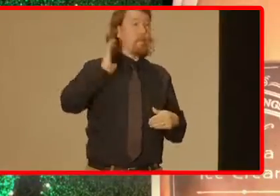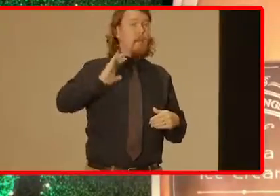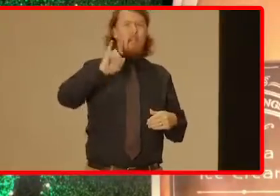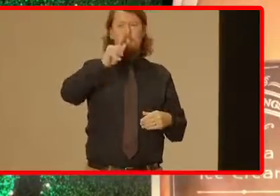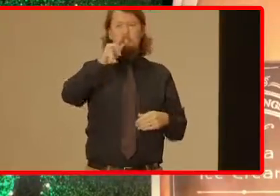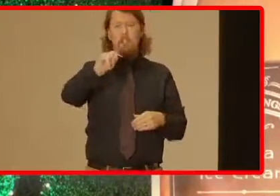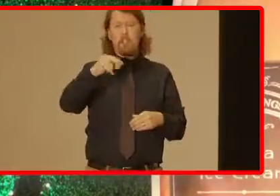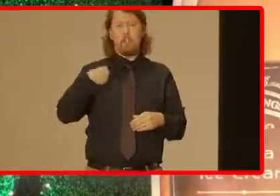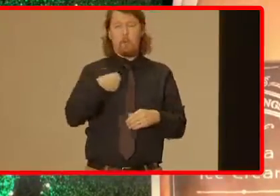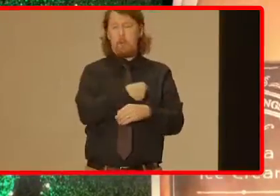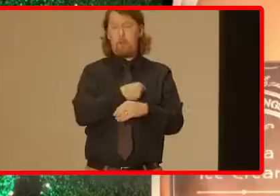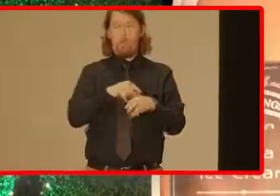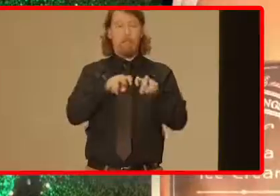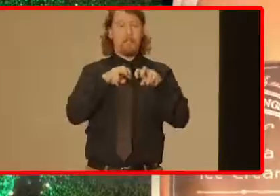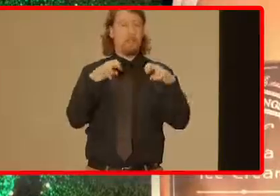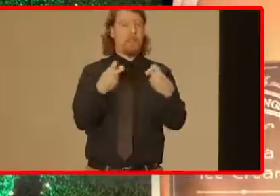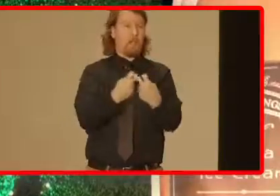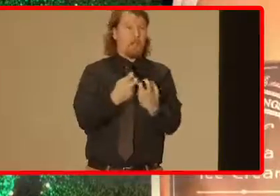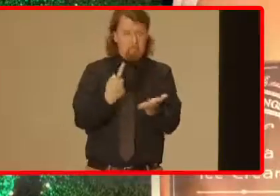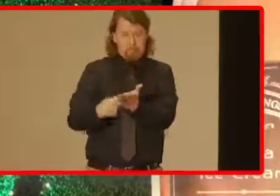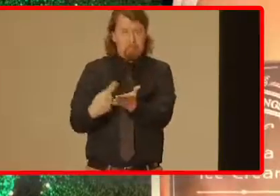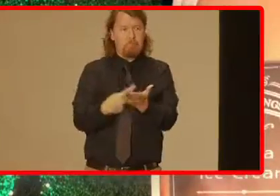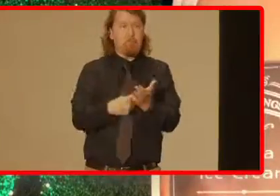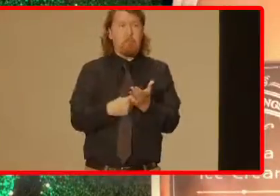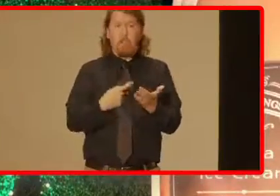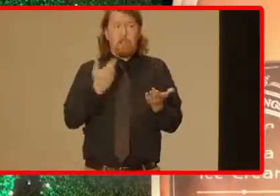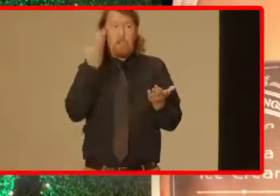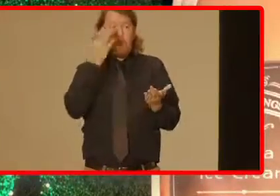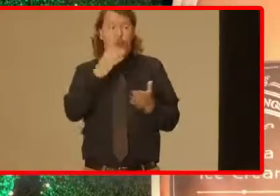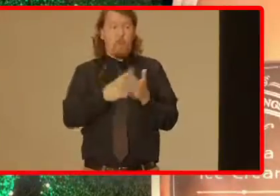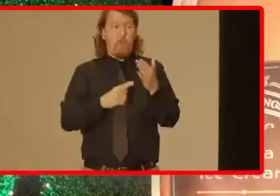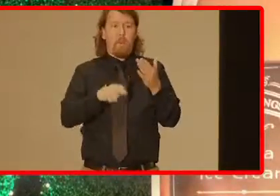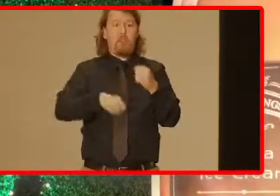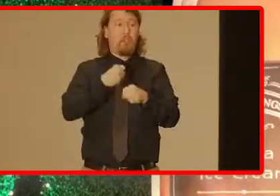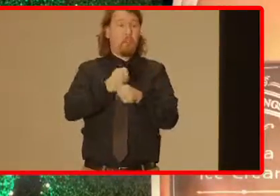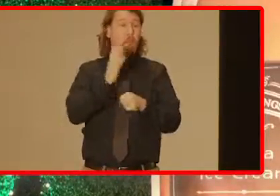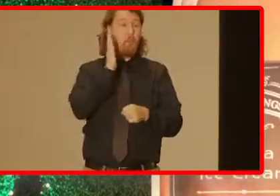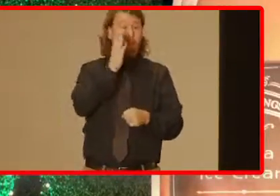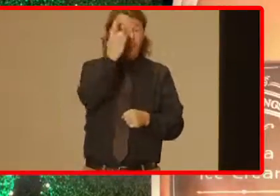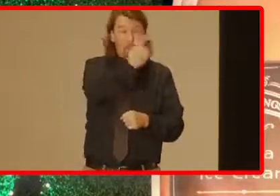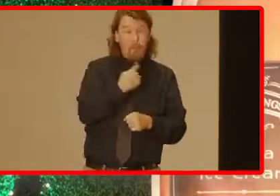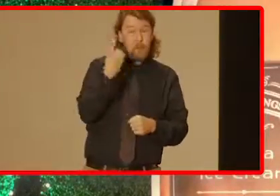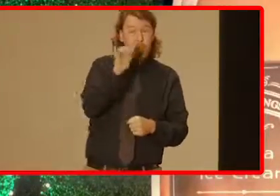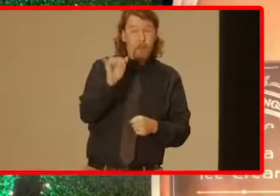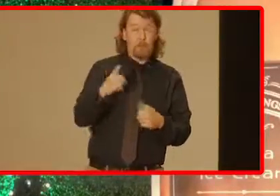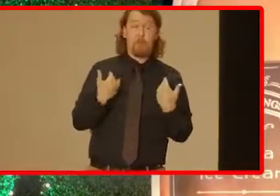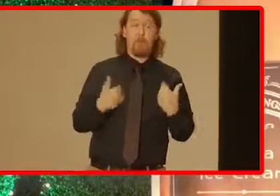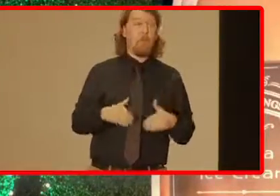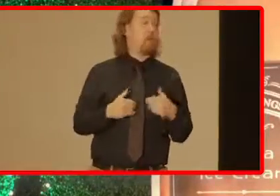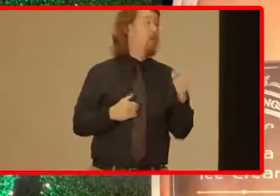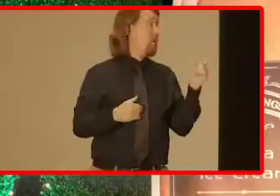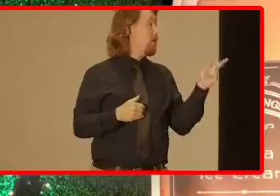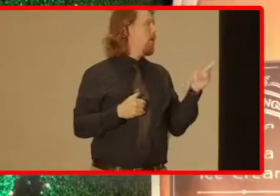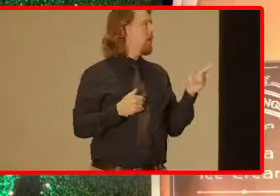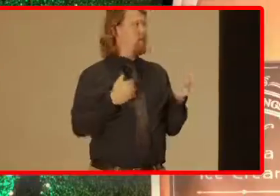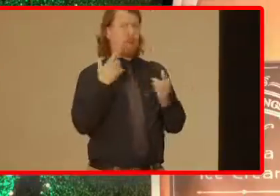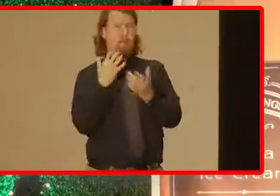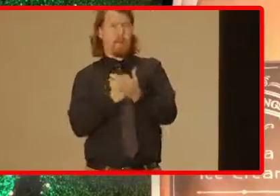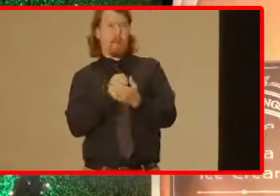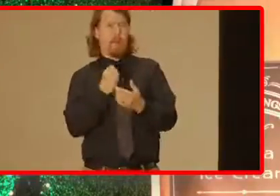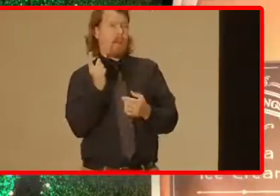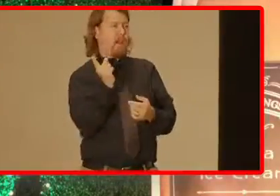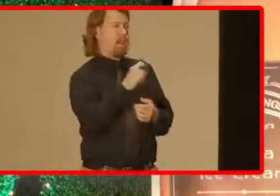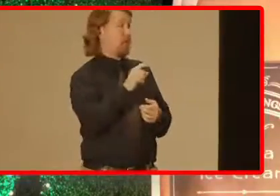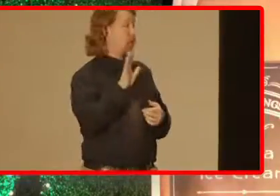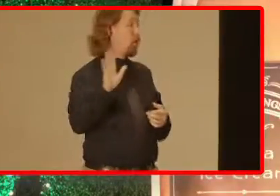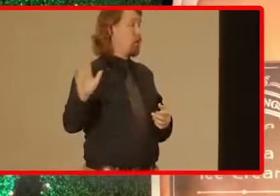we sat down and discussed it, we didn't know what it would look like. So while they're up here again, let me ask a couple more questions. If this is your first year,